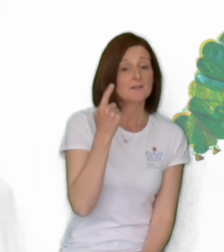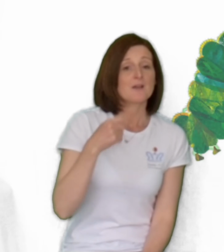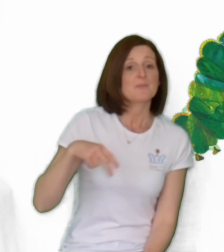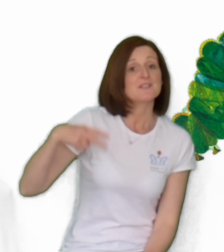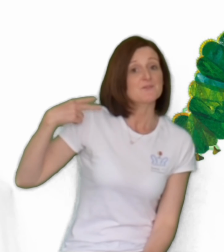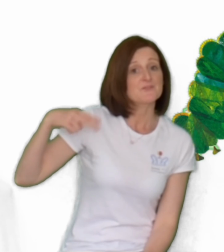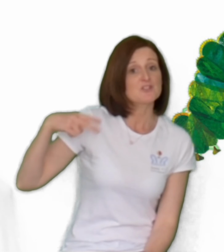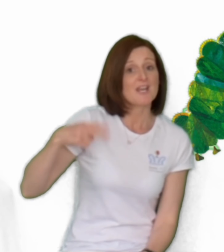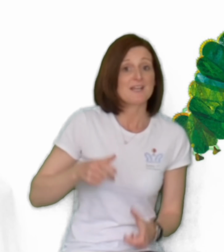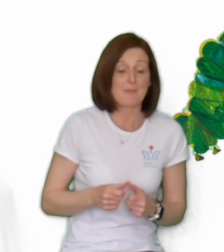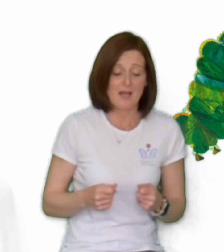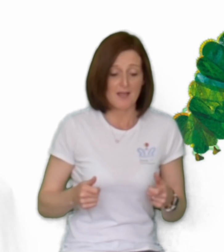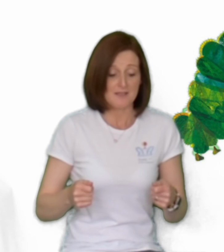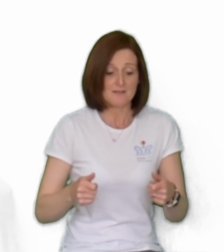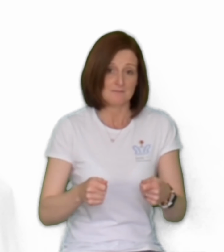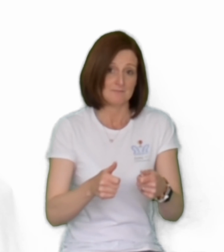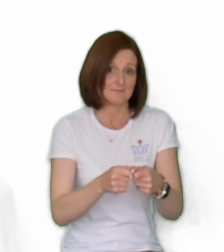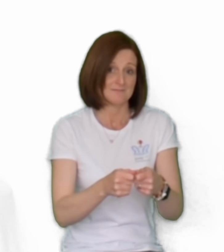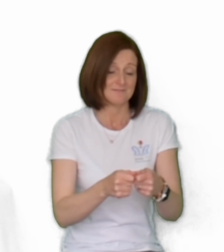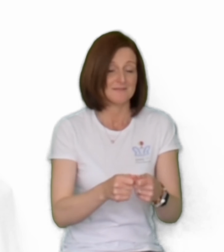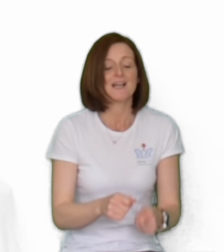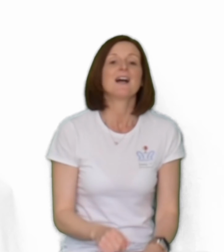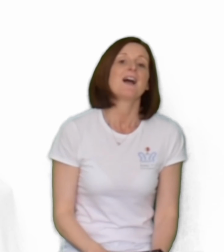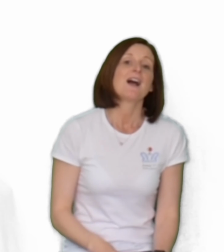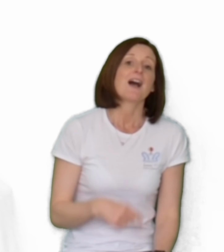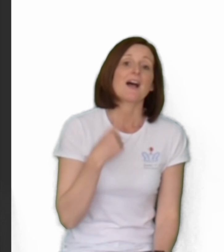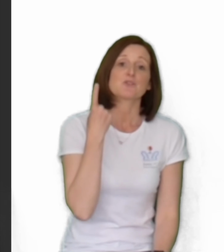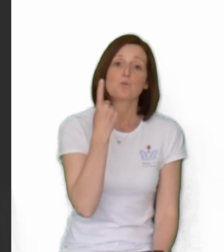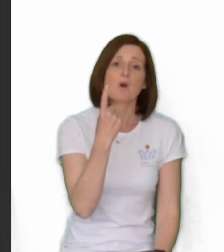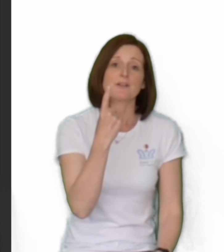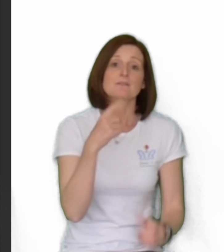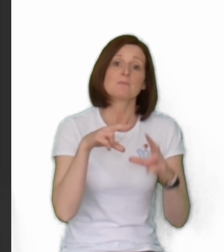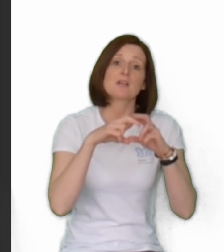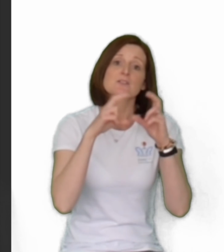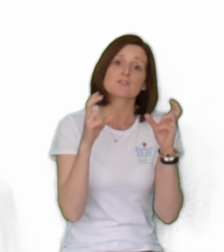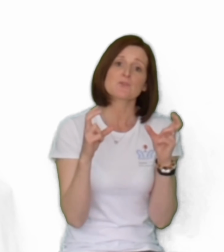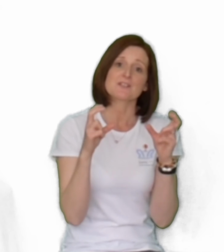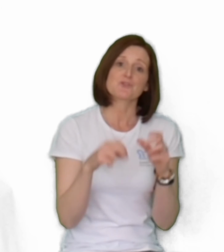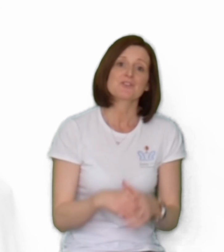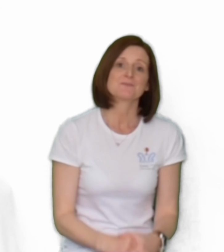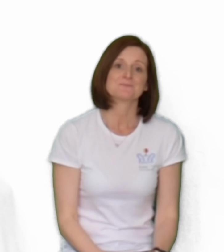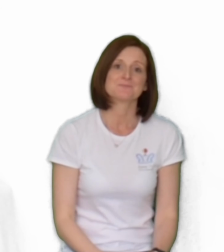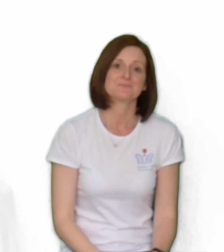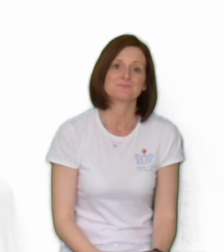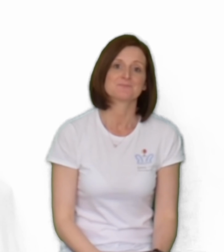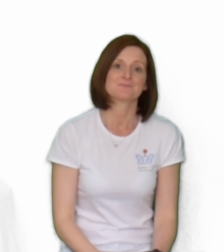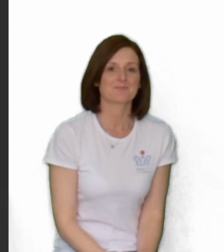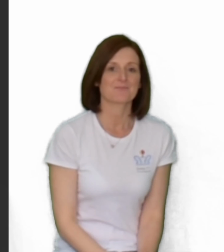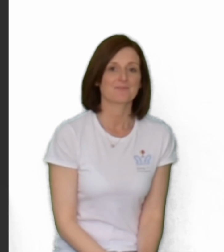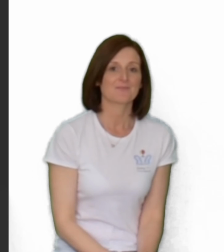one piece of cherry pie, and one sausage,